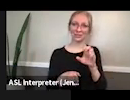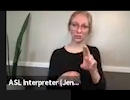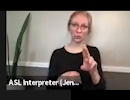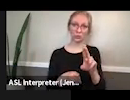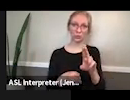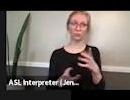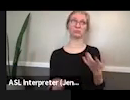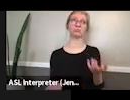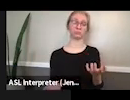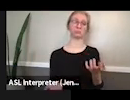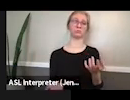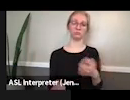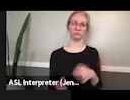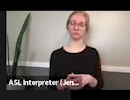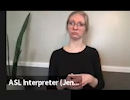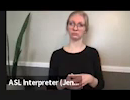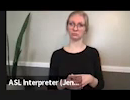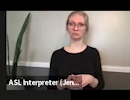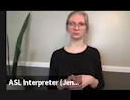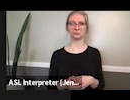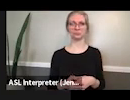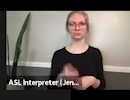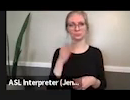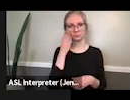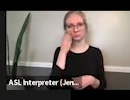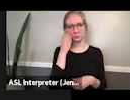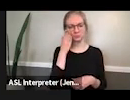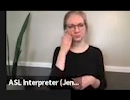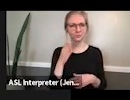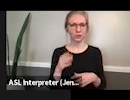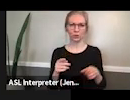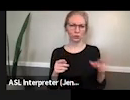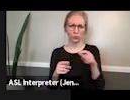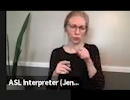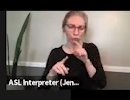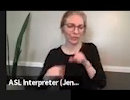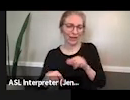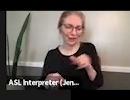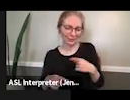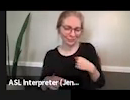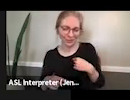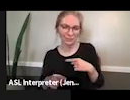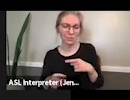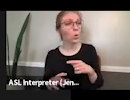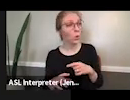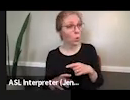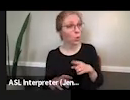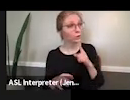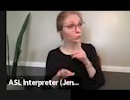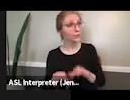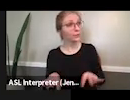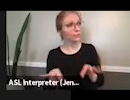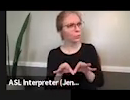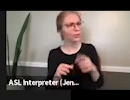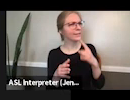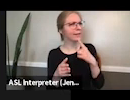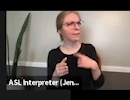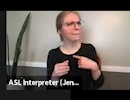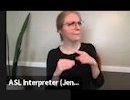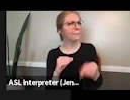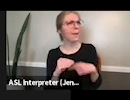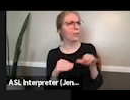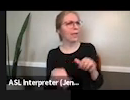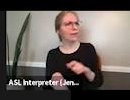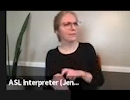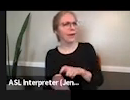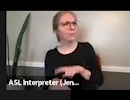Okay. And you don't react like I just did to you. You say, that's really important. What can you tell me about that time and what happened when she was there?